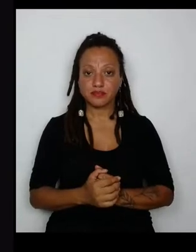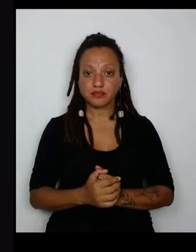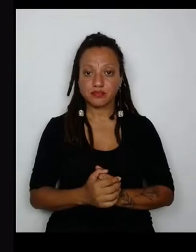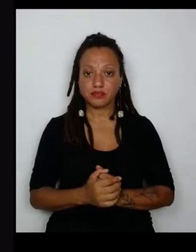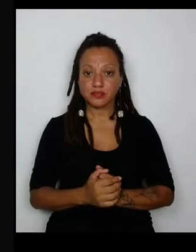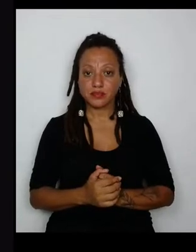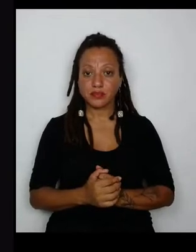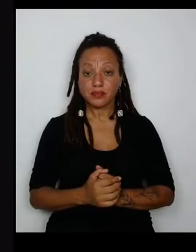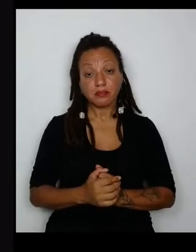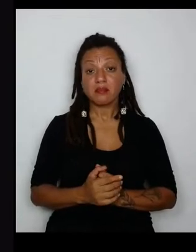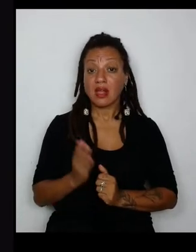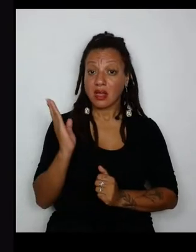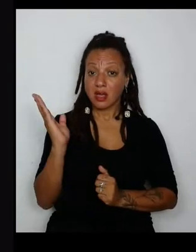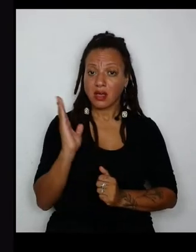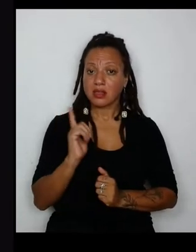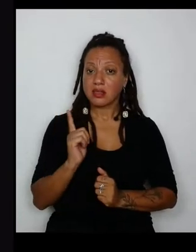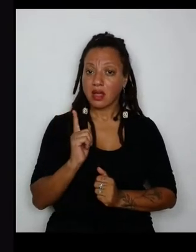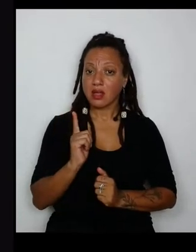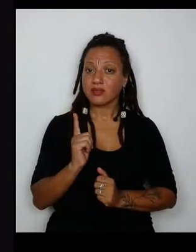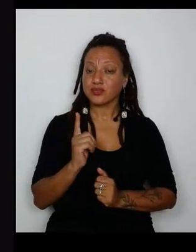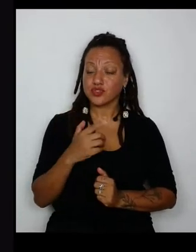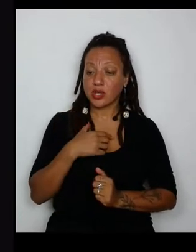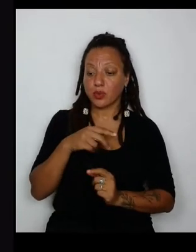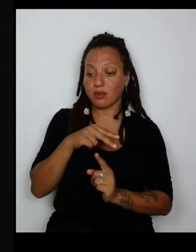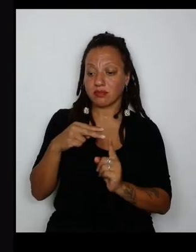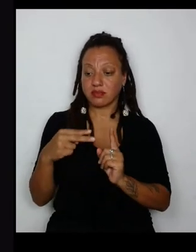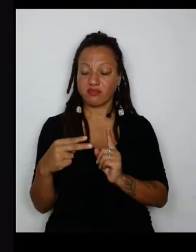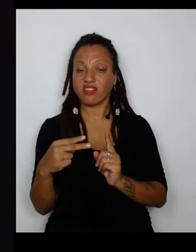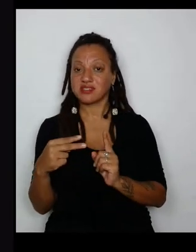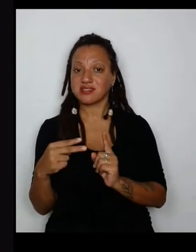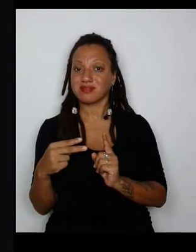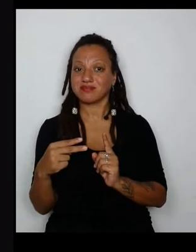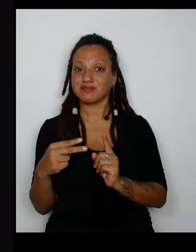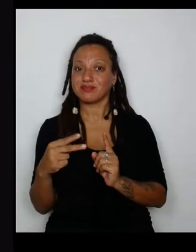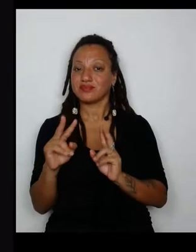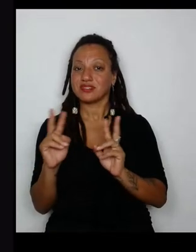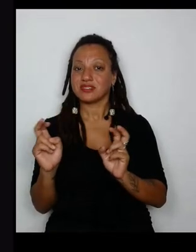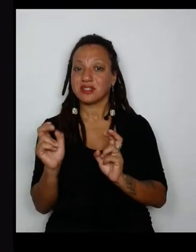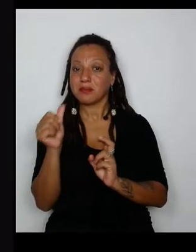upon young tahitian women during his time in the pacific